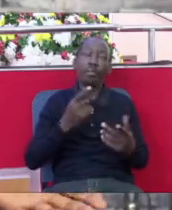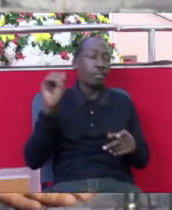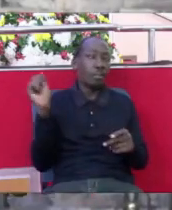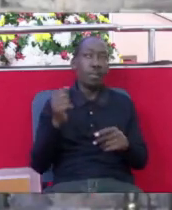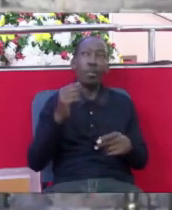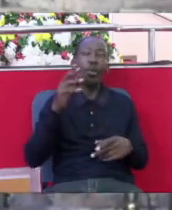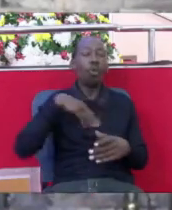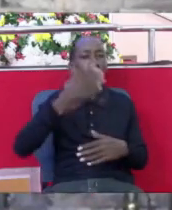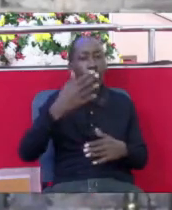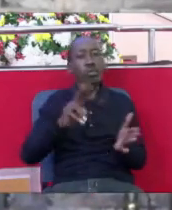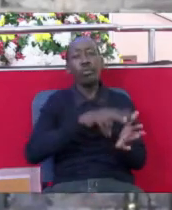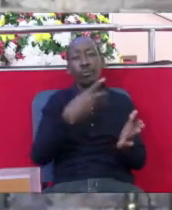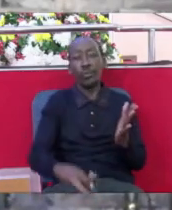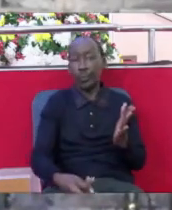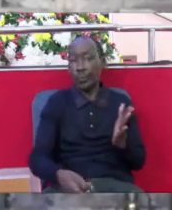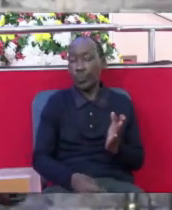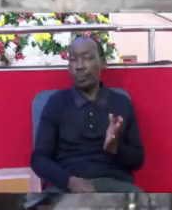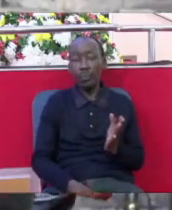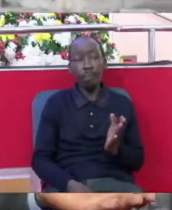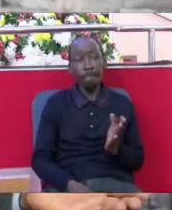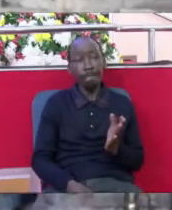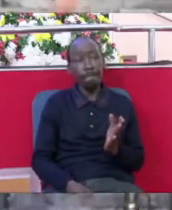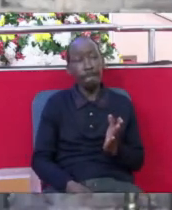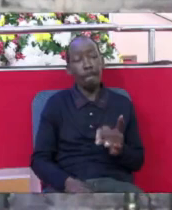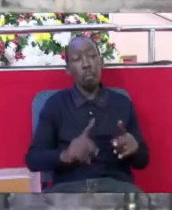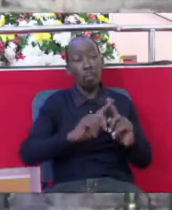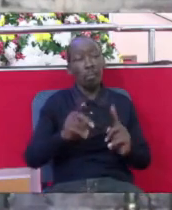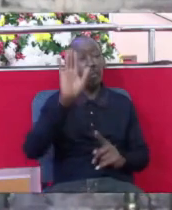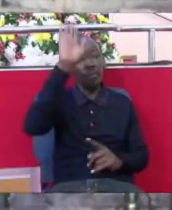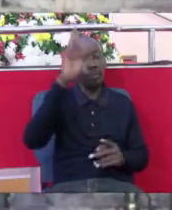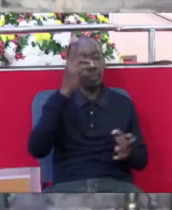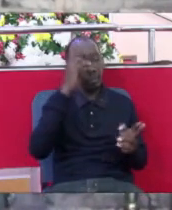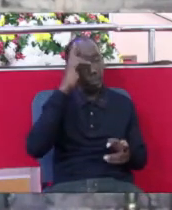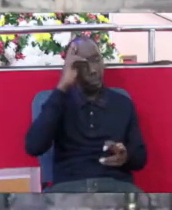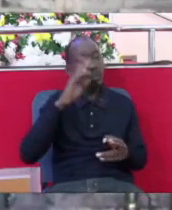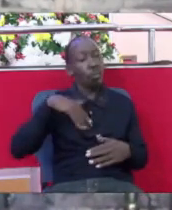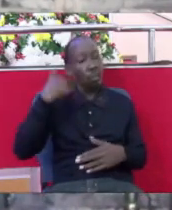usually fail. Ya kwamba mipango ya mwanadamu mara mingi yeye haiendi. But his purposes